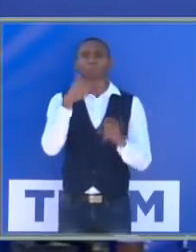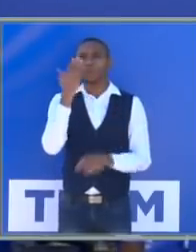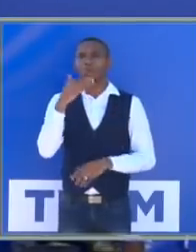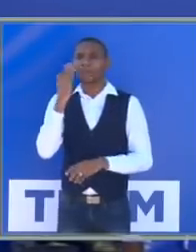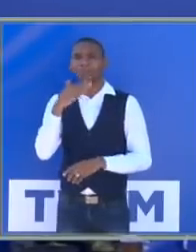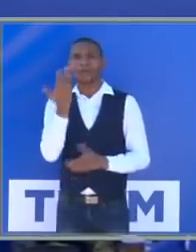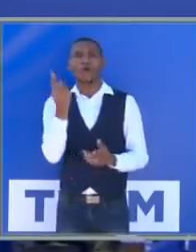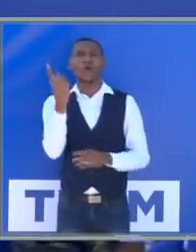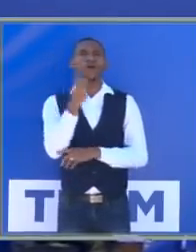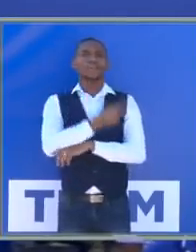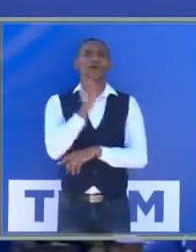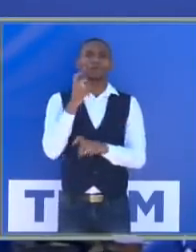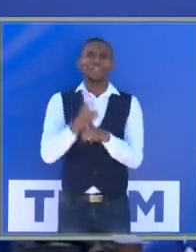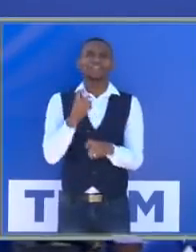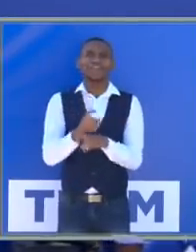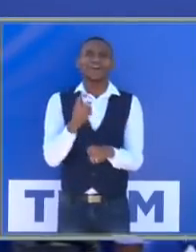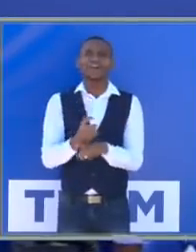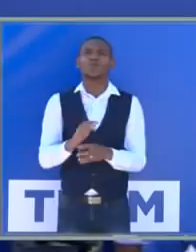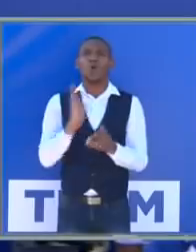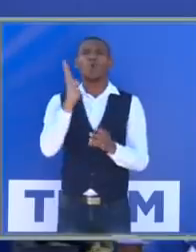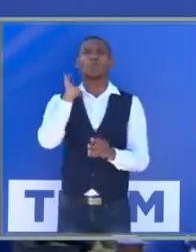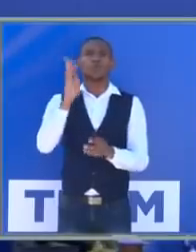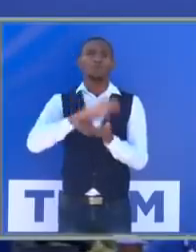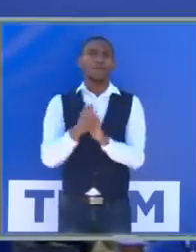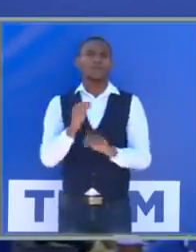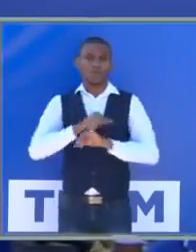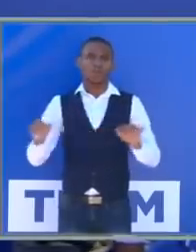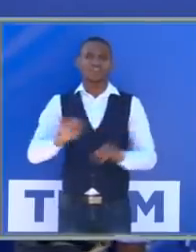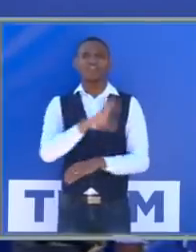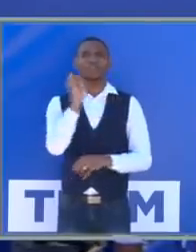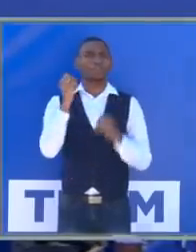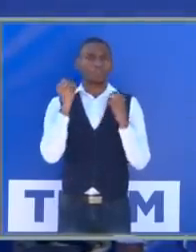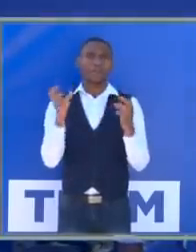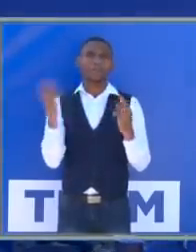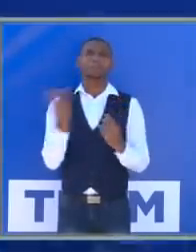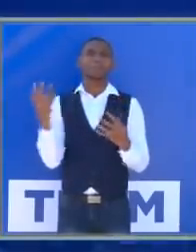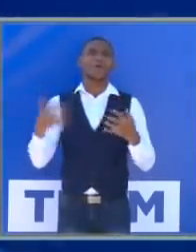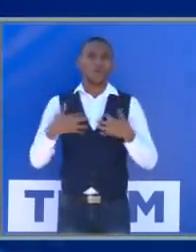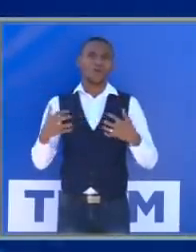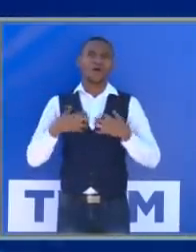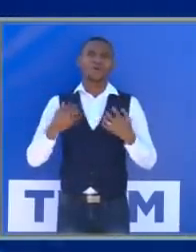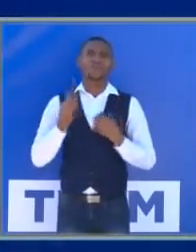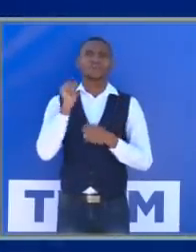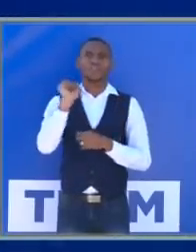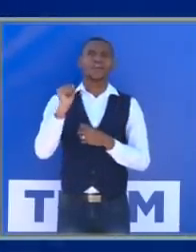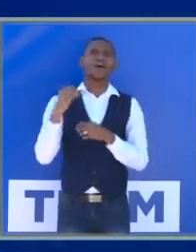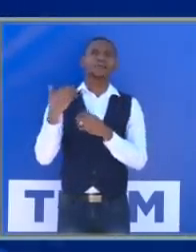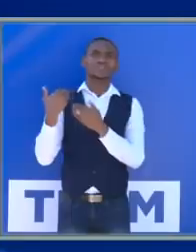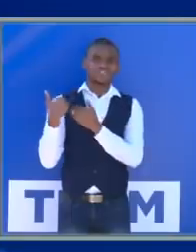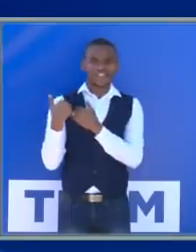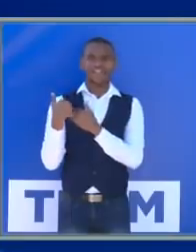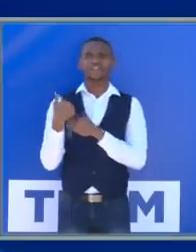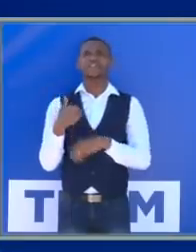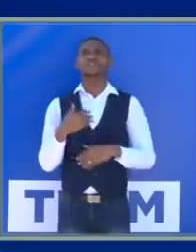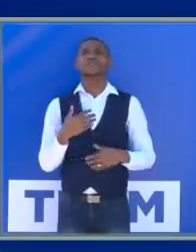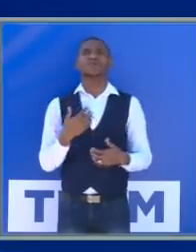Ingati one day kuzobanzima kuba worse like South Africa. Too many people are worried for their own safety. It would